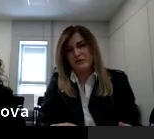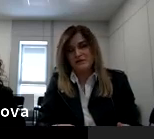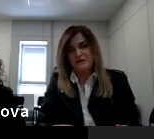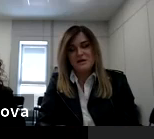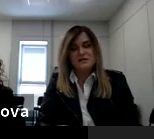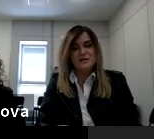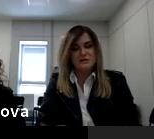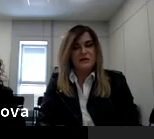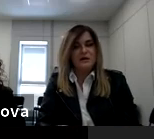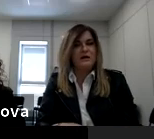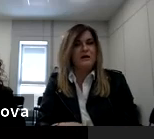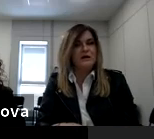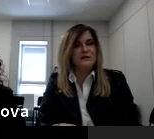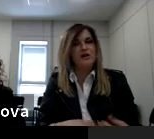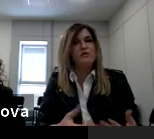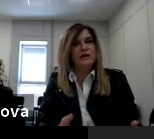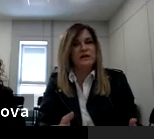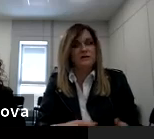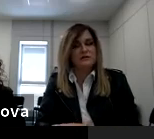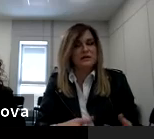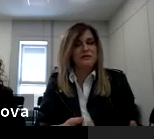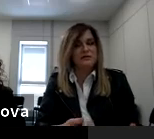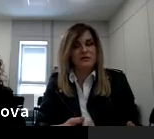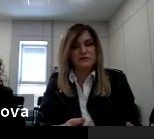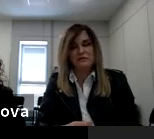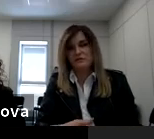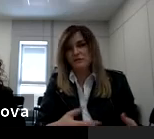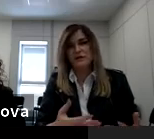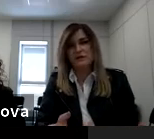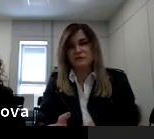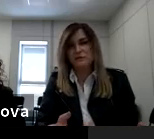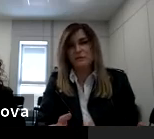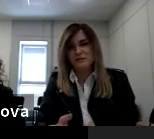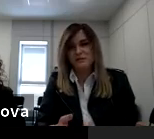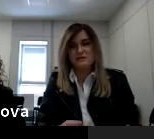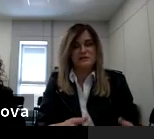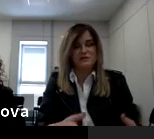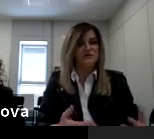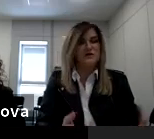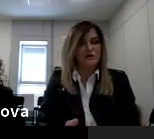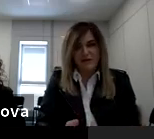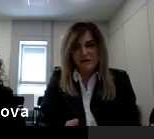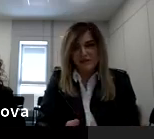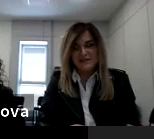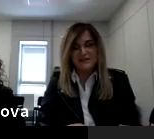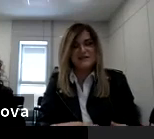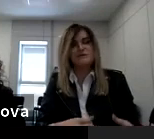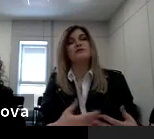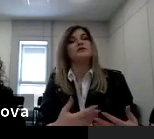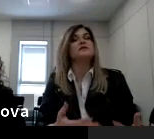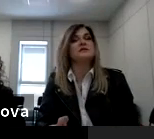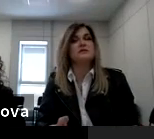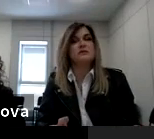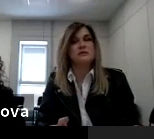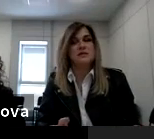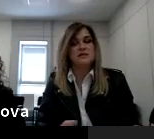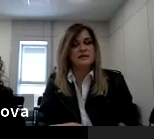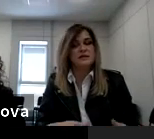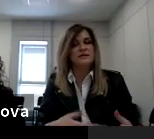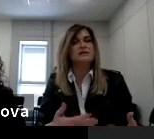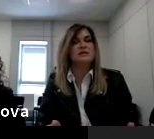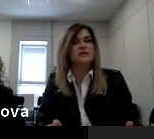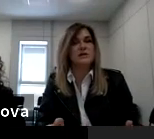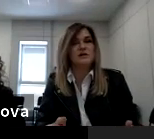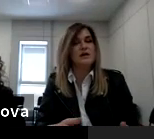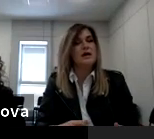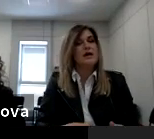you with this. So if you are working on some project, you can inform us that you are working on it, so that, for instance, you use